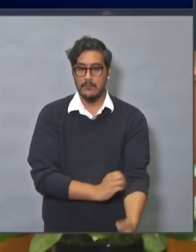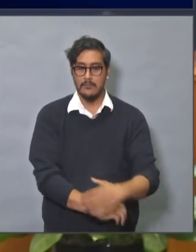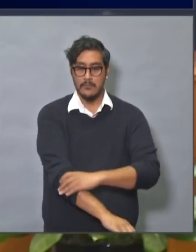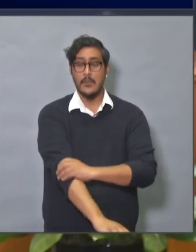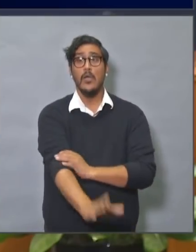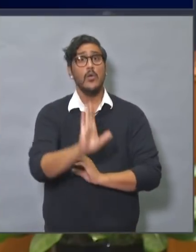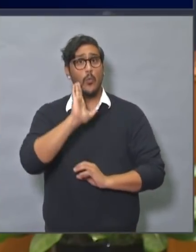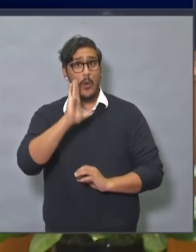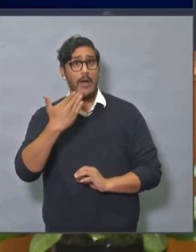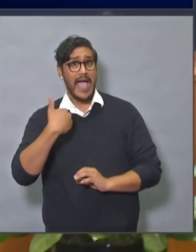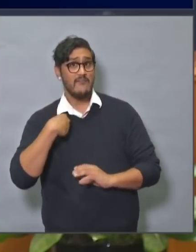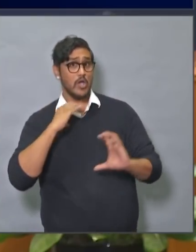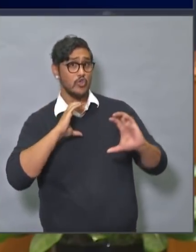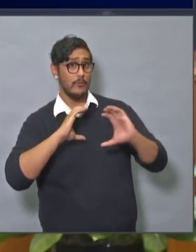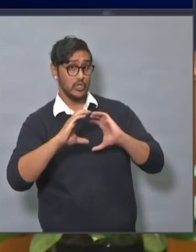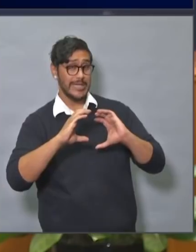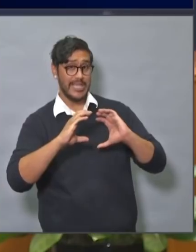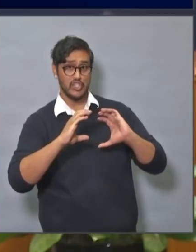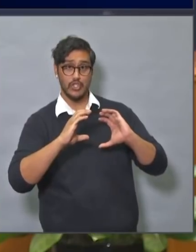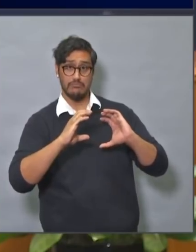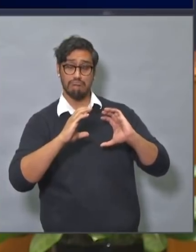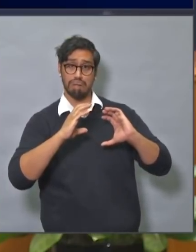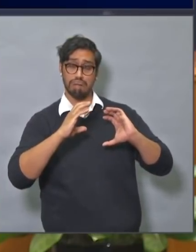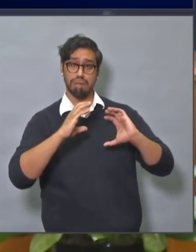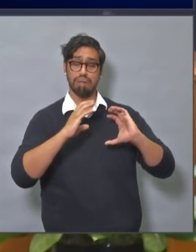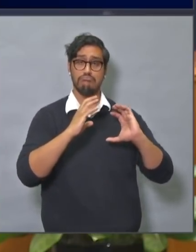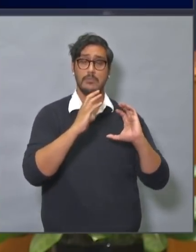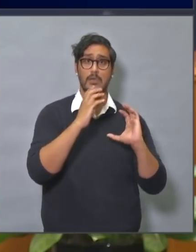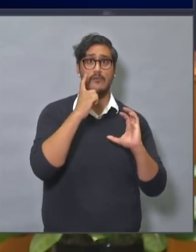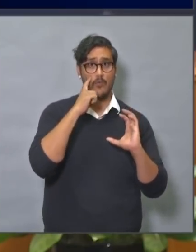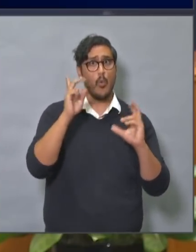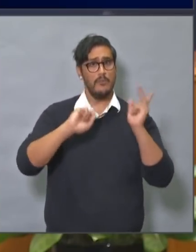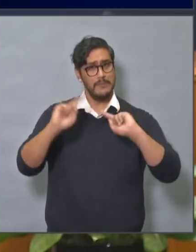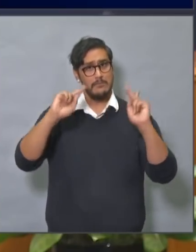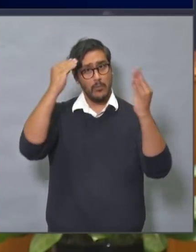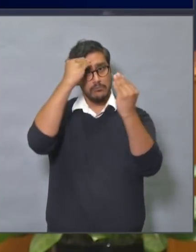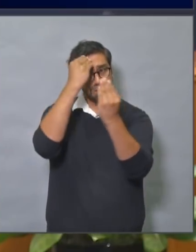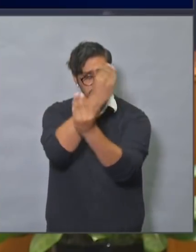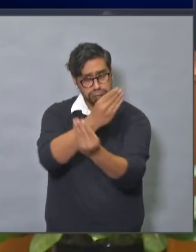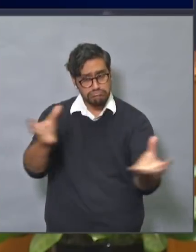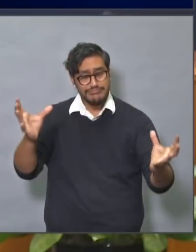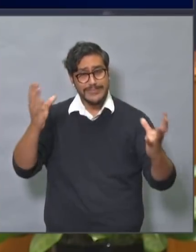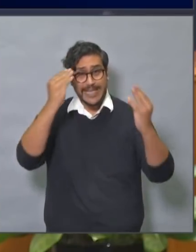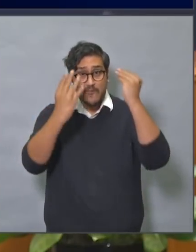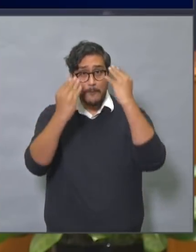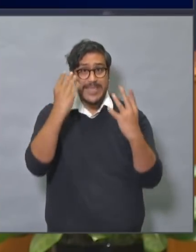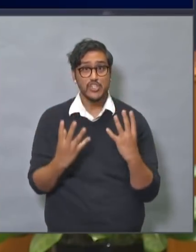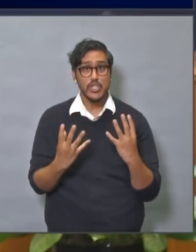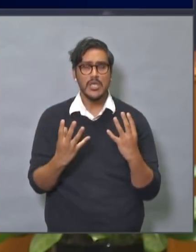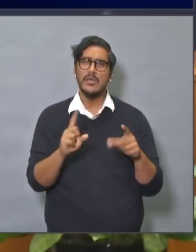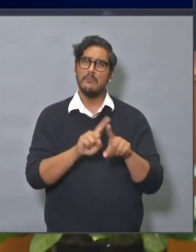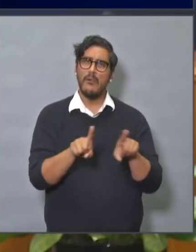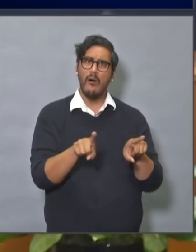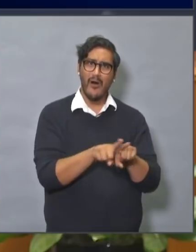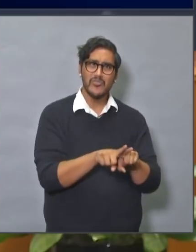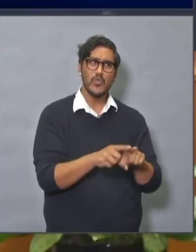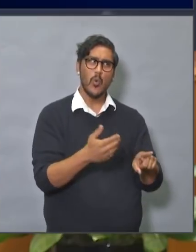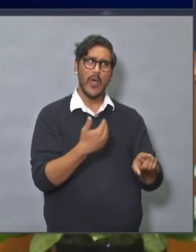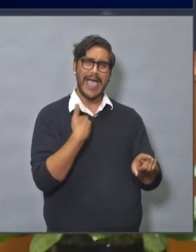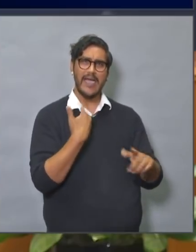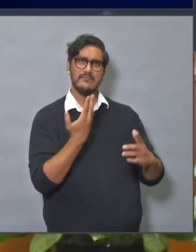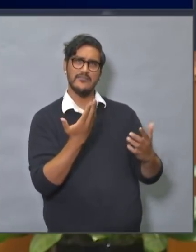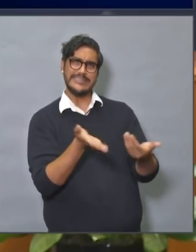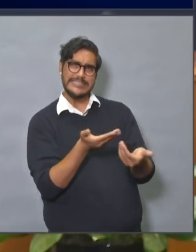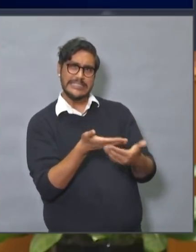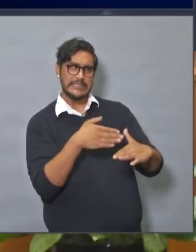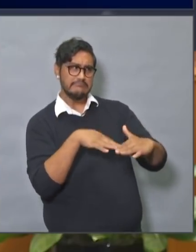communication strategy, making sure people have good information, but also paying a lot of attention and making sure people have easy access to